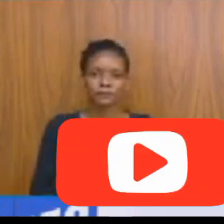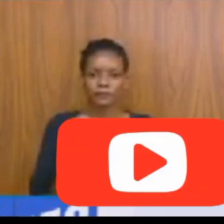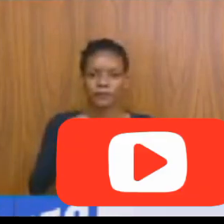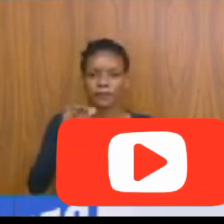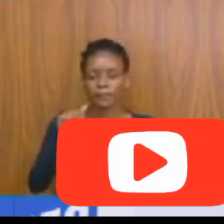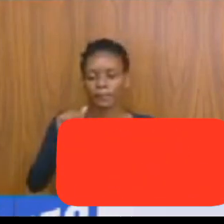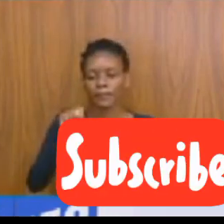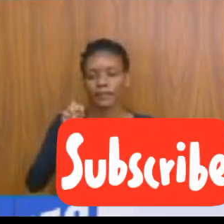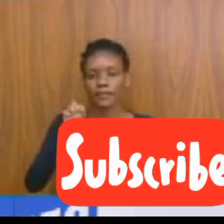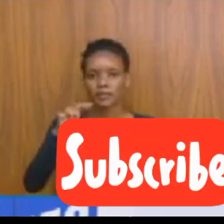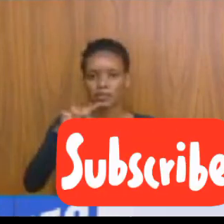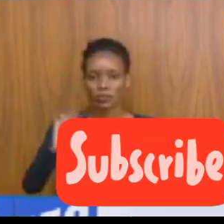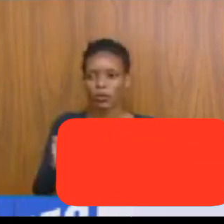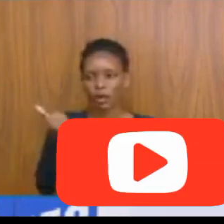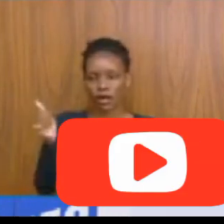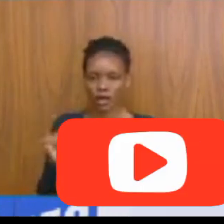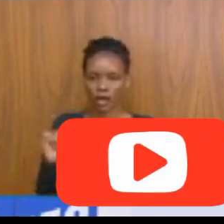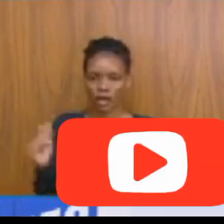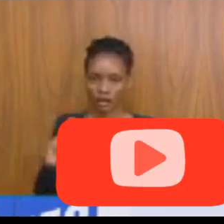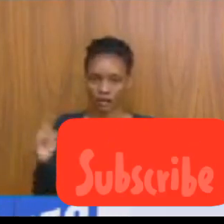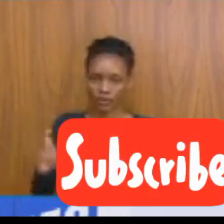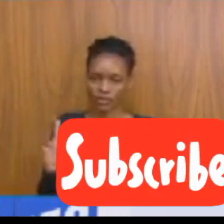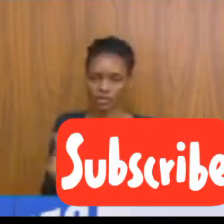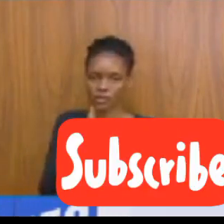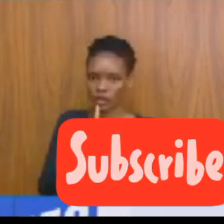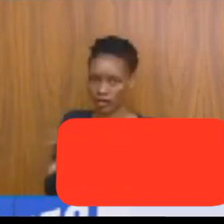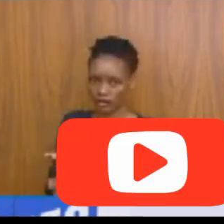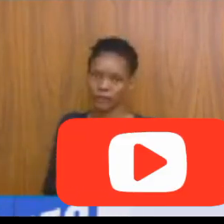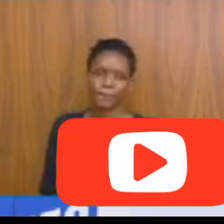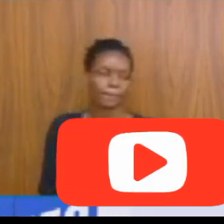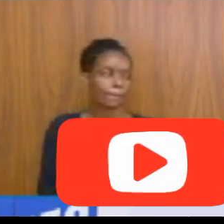deal with the rest of the questions.